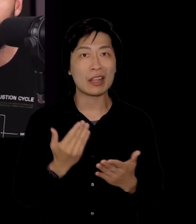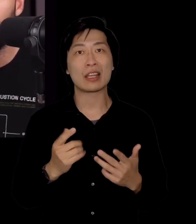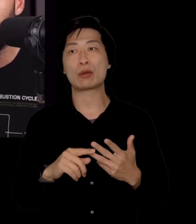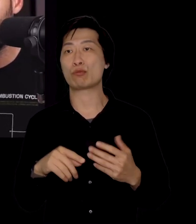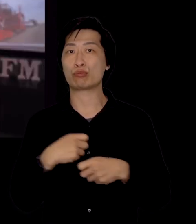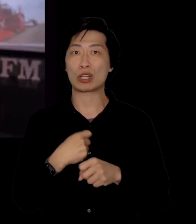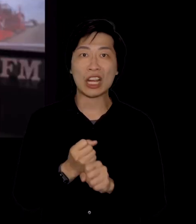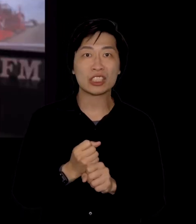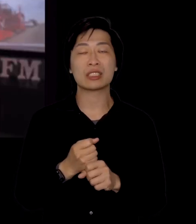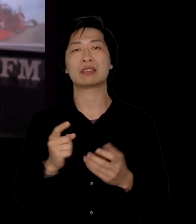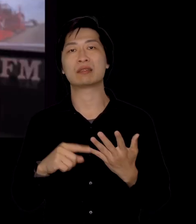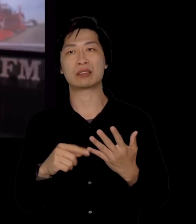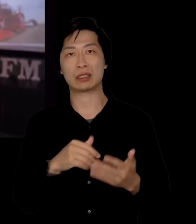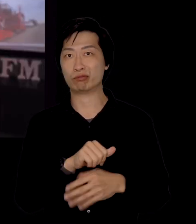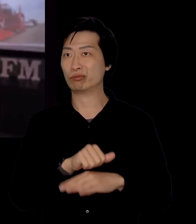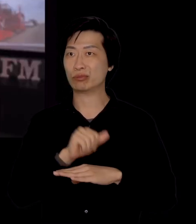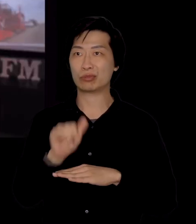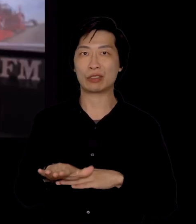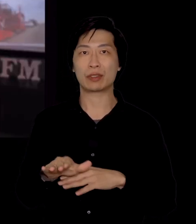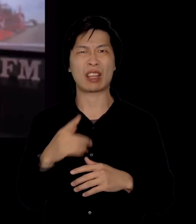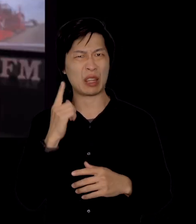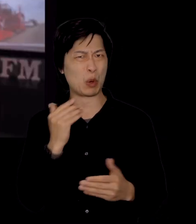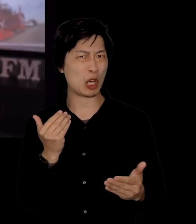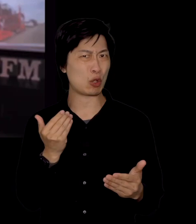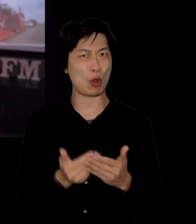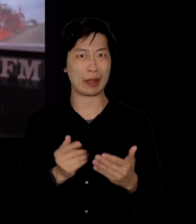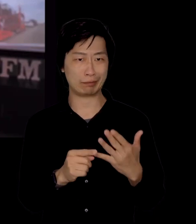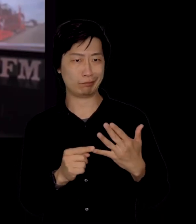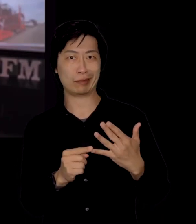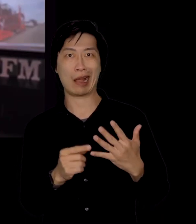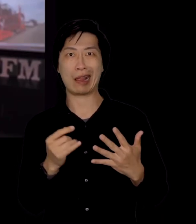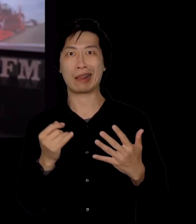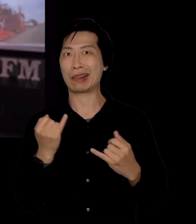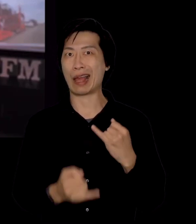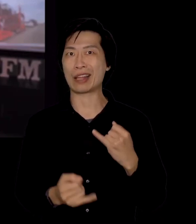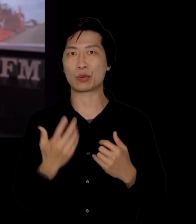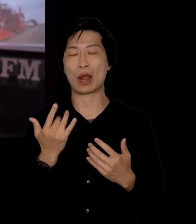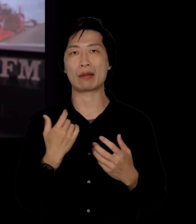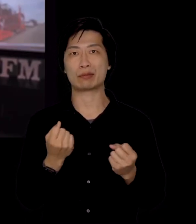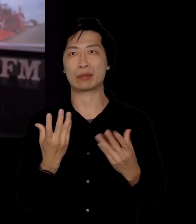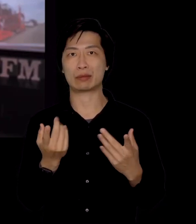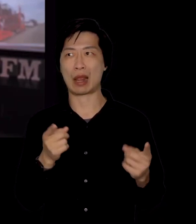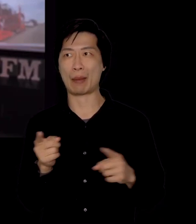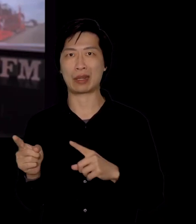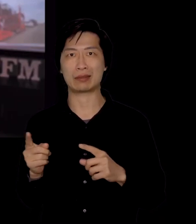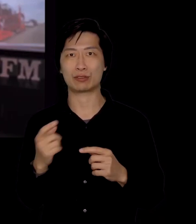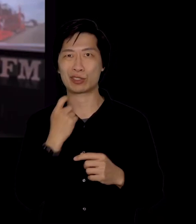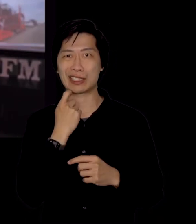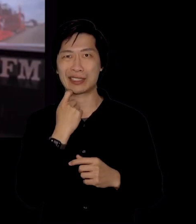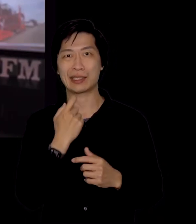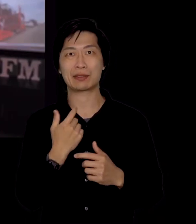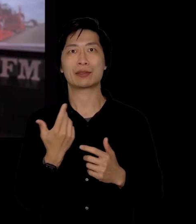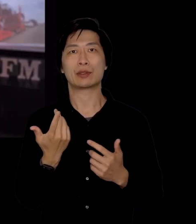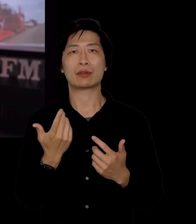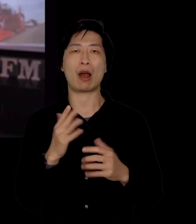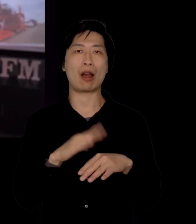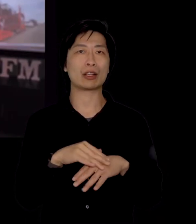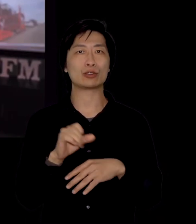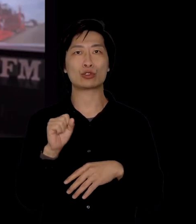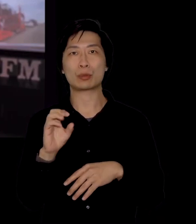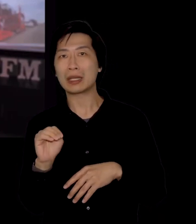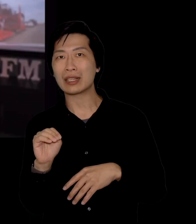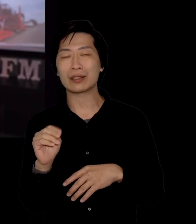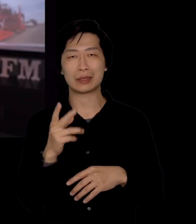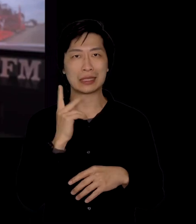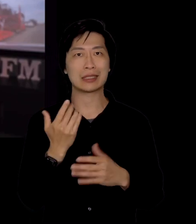and deliveries. And I think we're very close to that last step given a lot of the movement that's been happening as of late around social media and some of the pictures